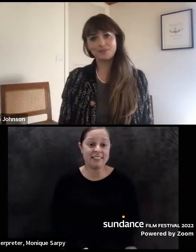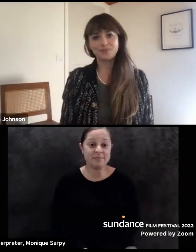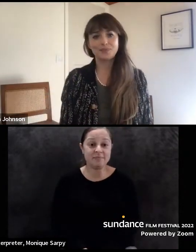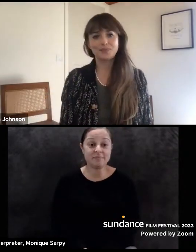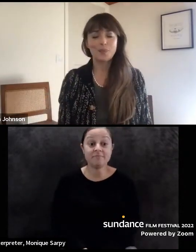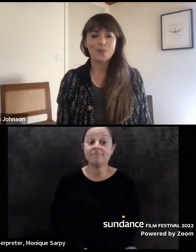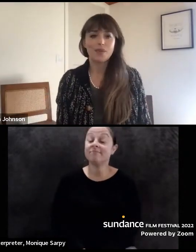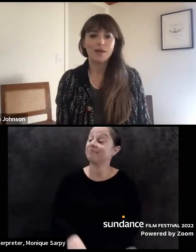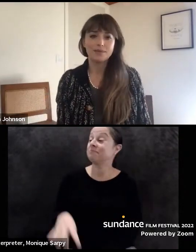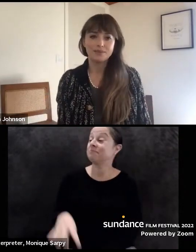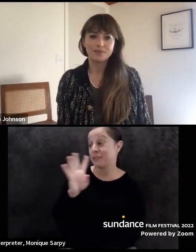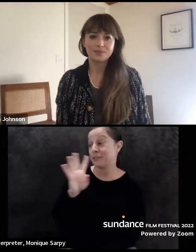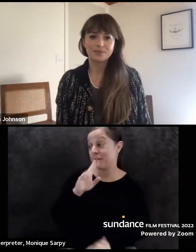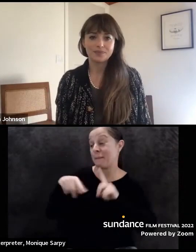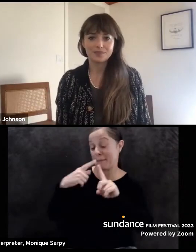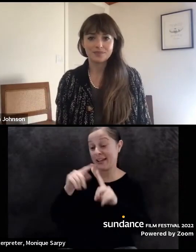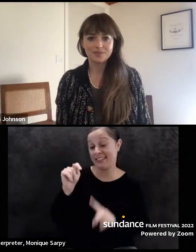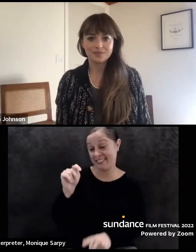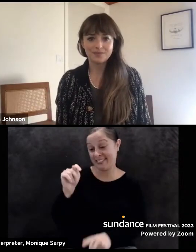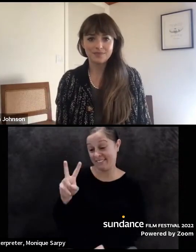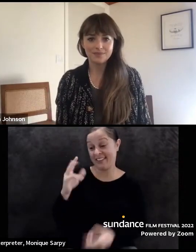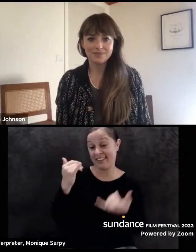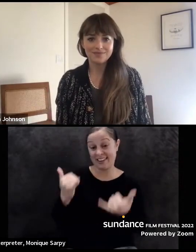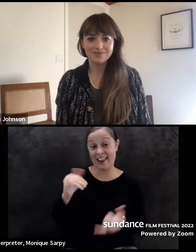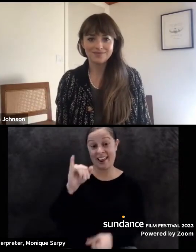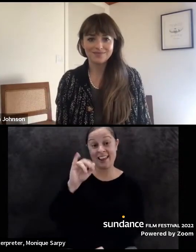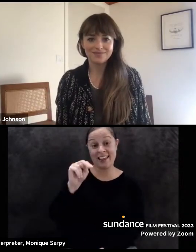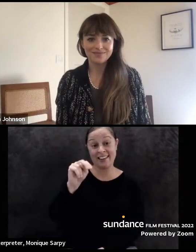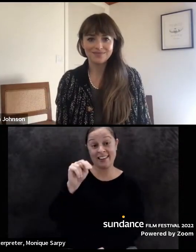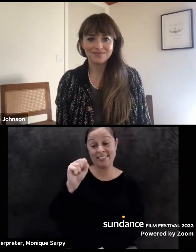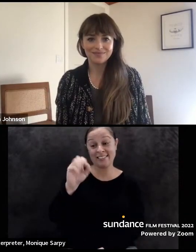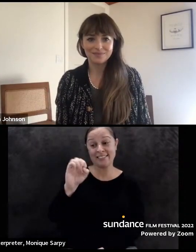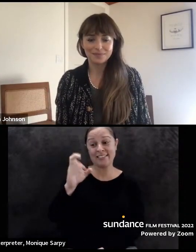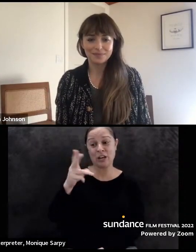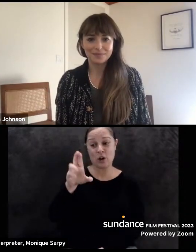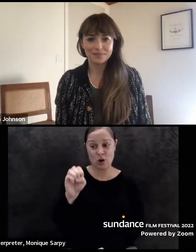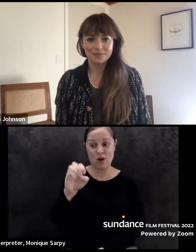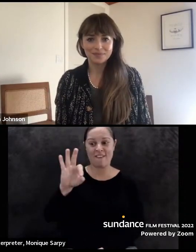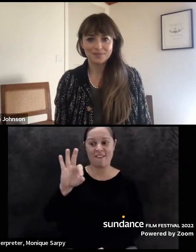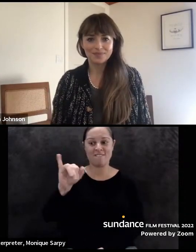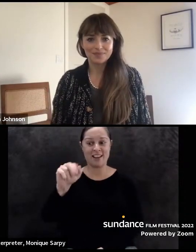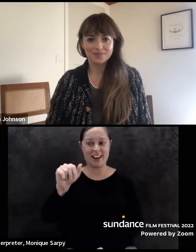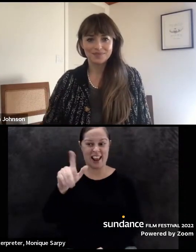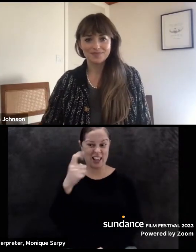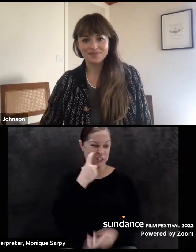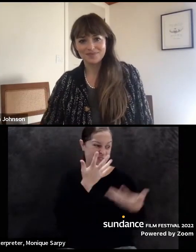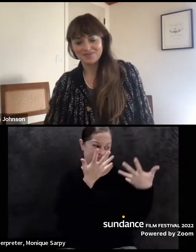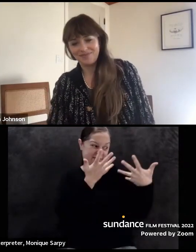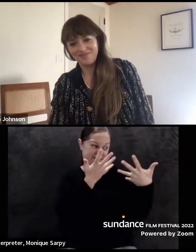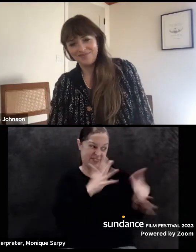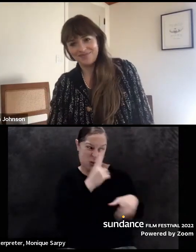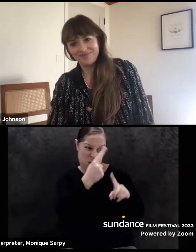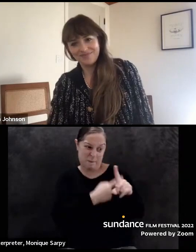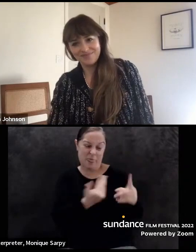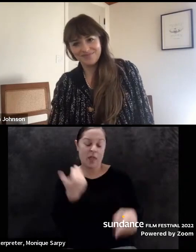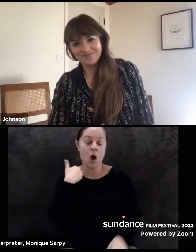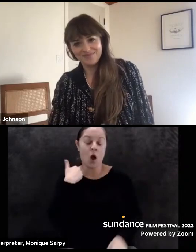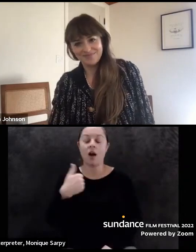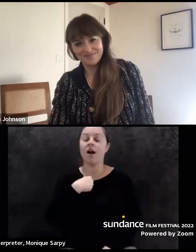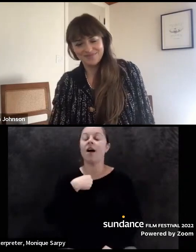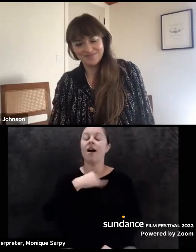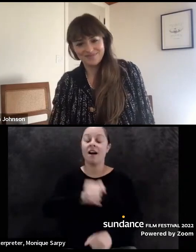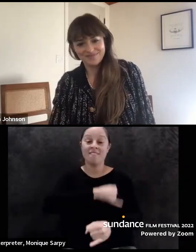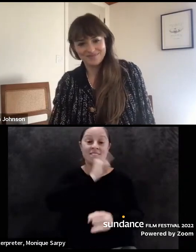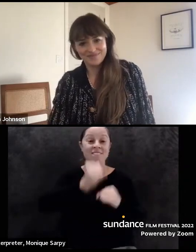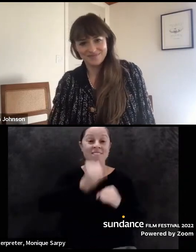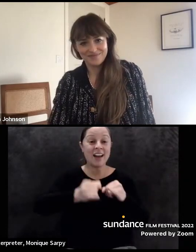of TV, now that we're like a month out from the Insecure finale, I can also ask you a question I've been dying to know about you, which is, in the final season, for those